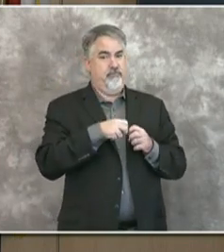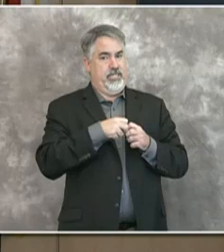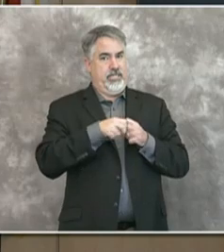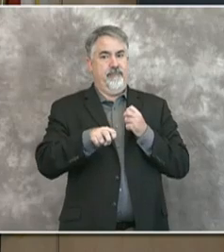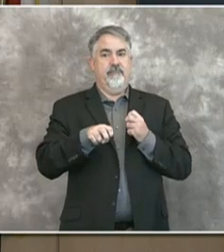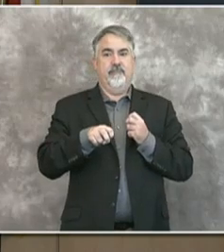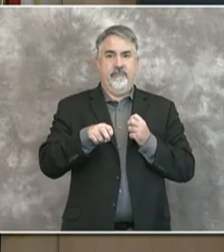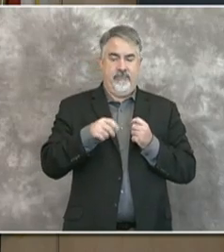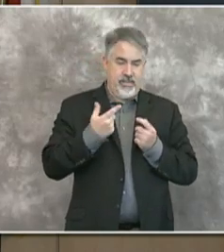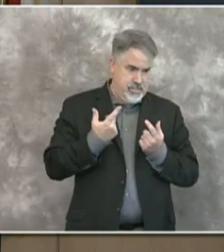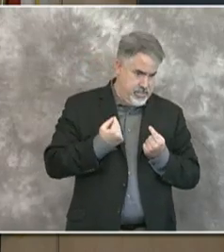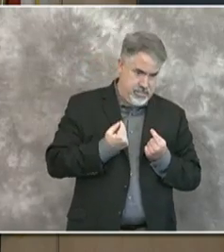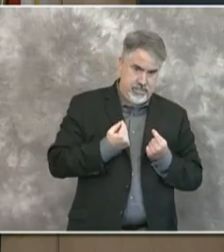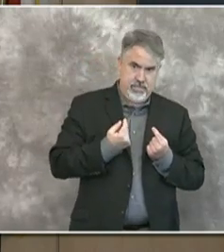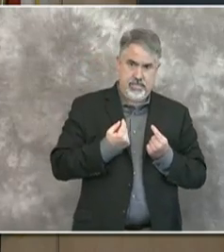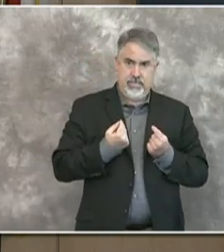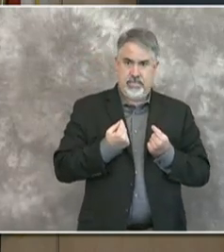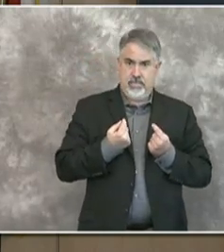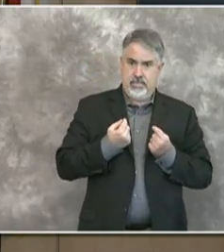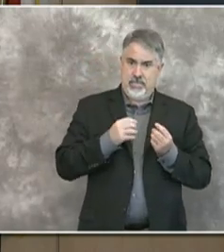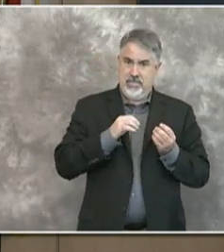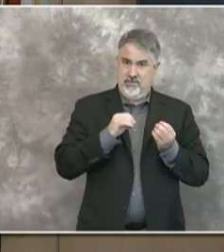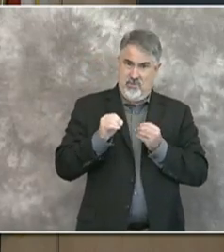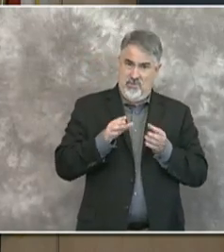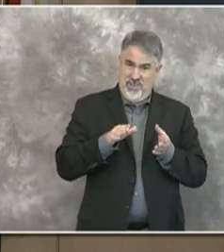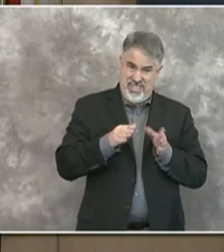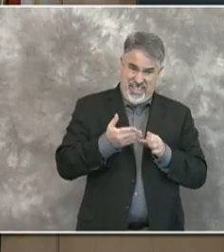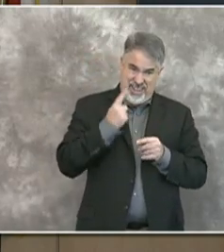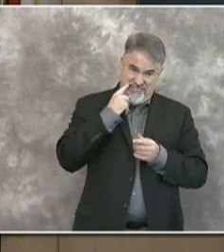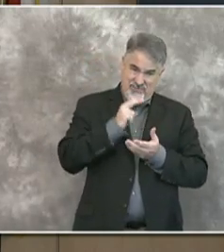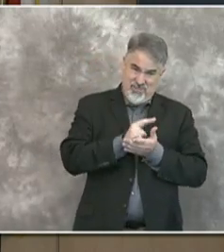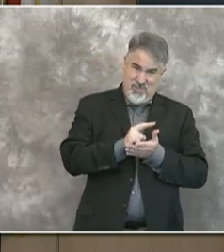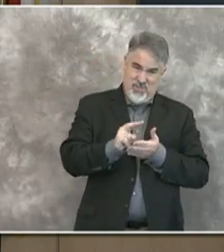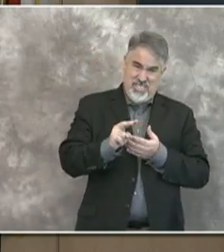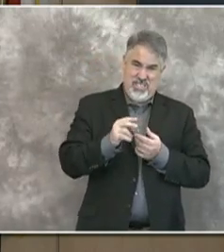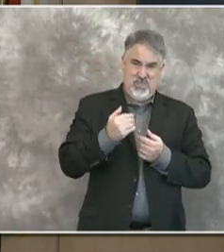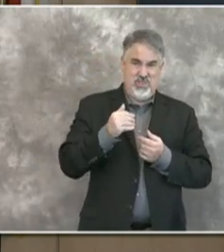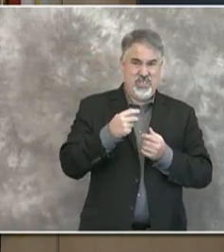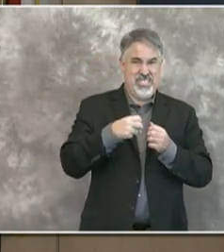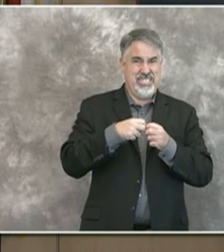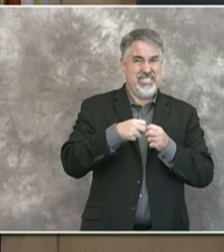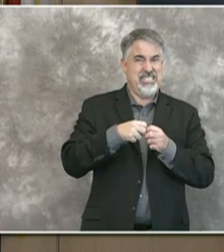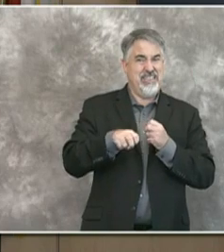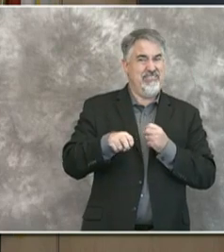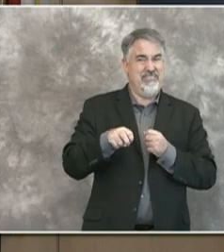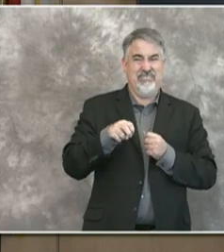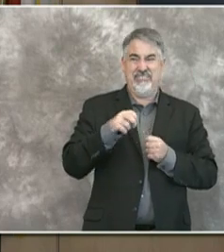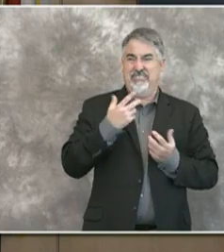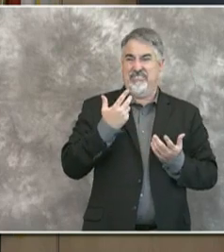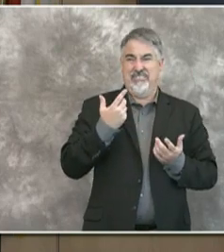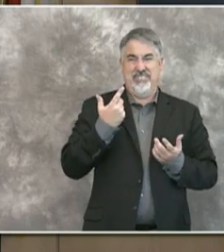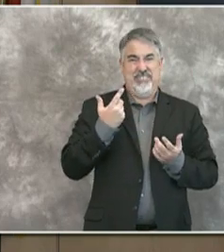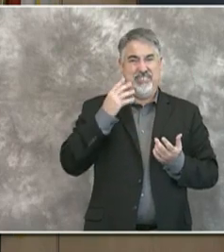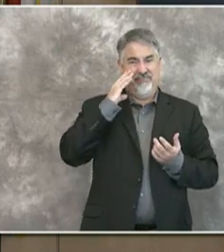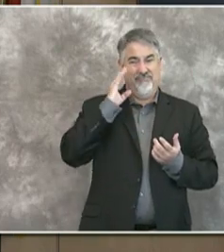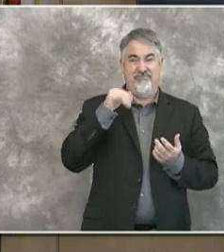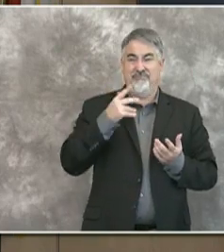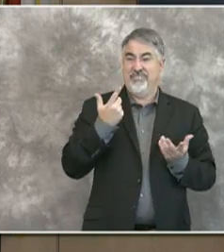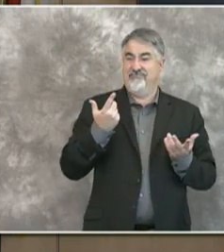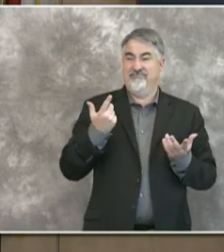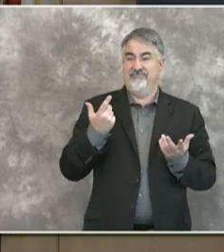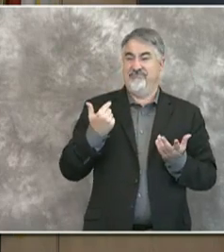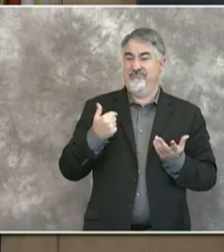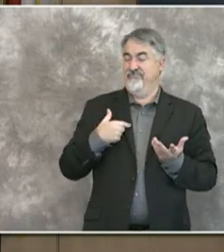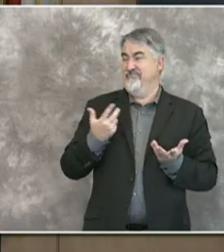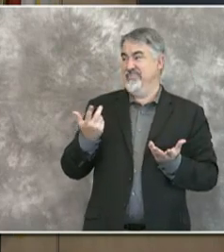of no deaths from this disease anytime in the near future. And really, that's all I can say to that kind of question. Thank